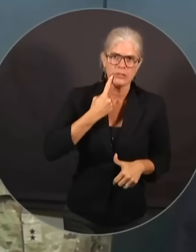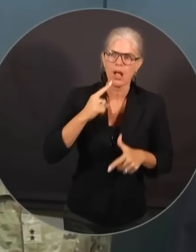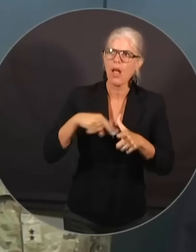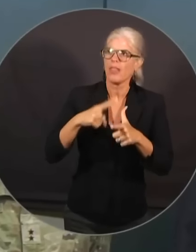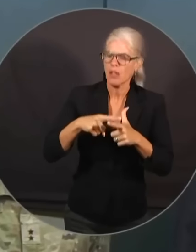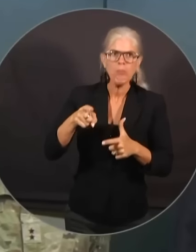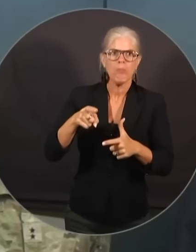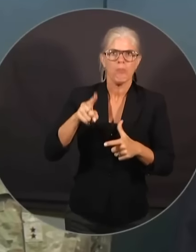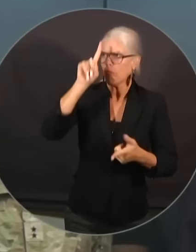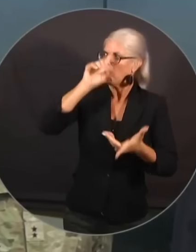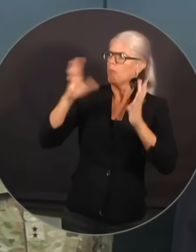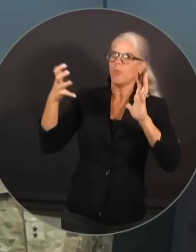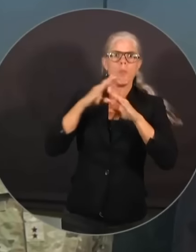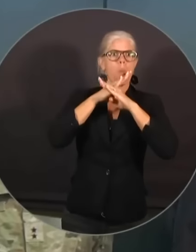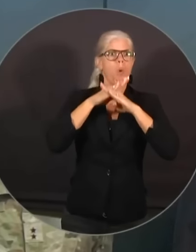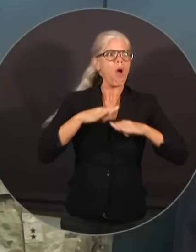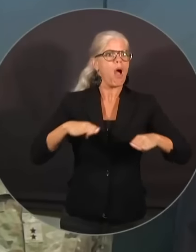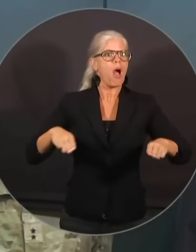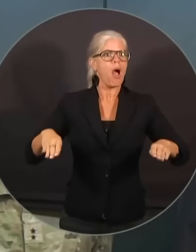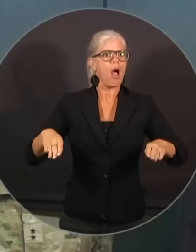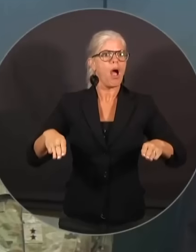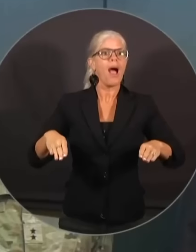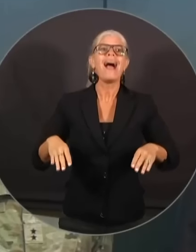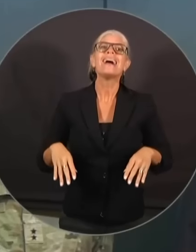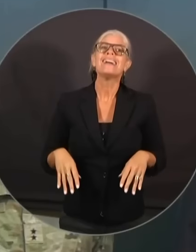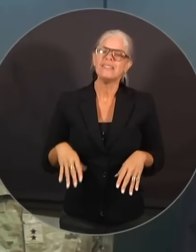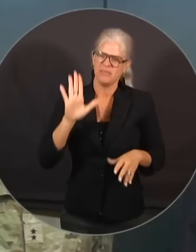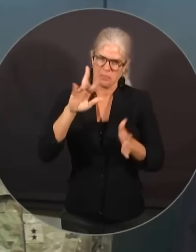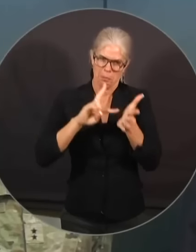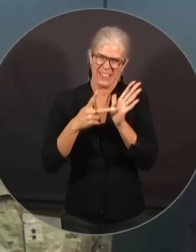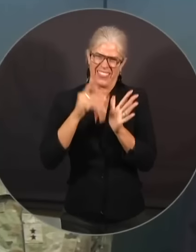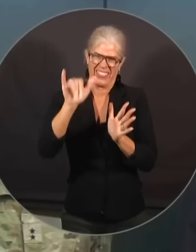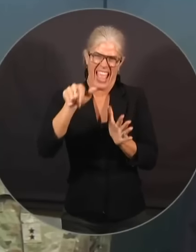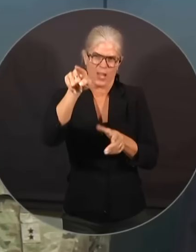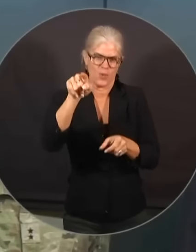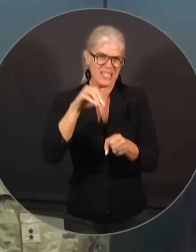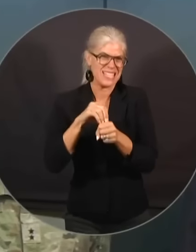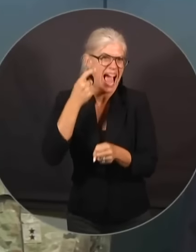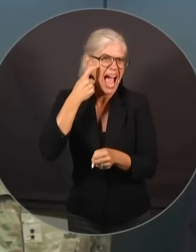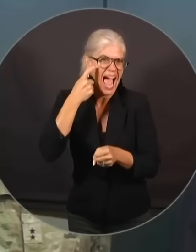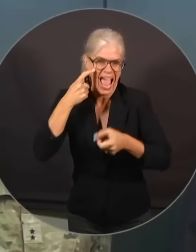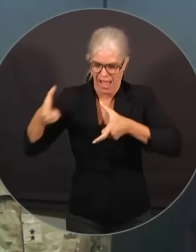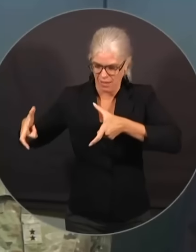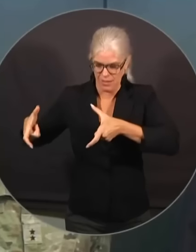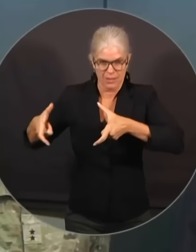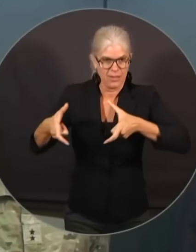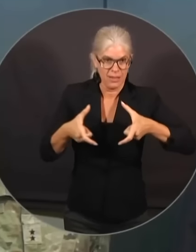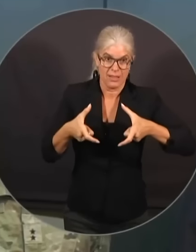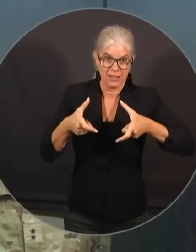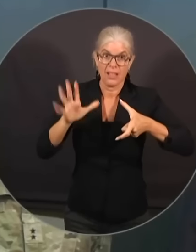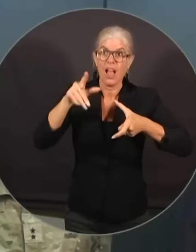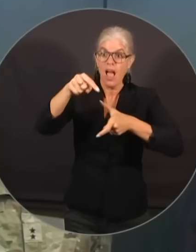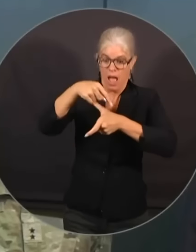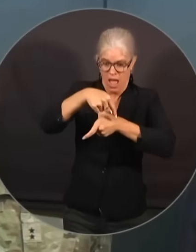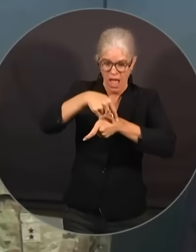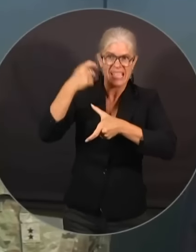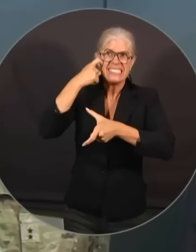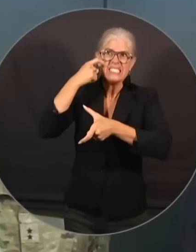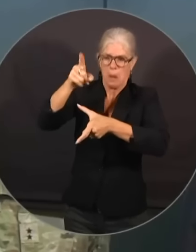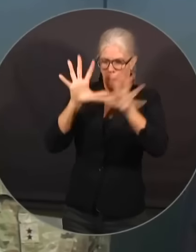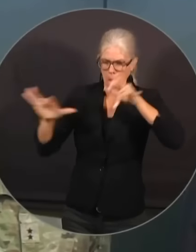happened, you're 99% sure you're in the eye wall of the hurricane. So do not go outside. Make sure you stay put. We are anticipating the